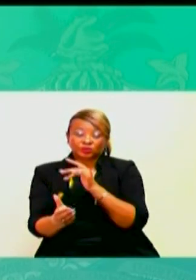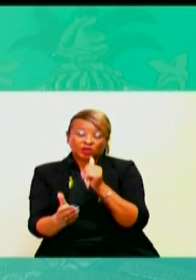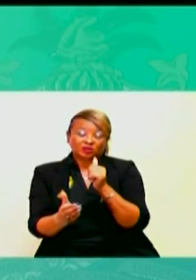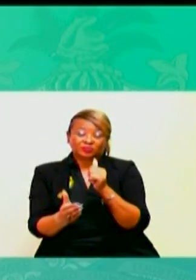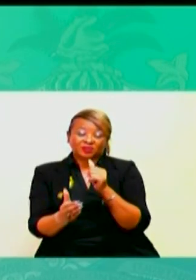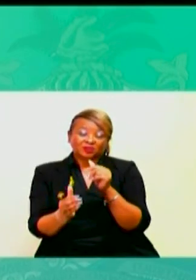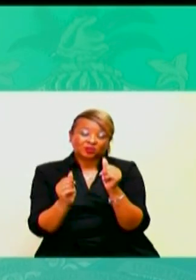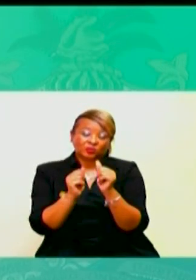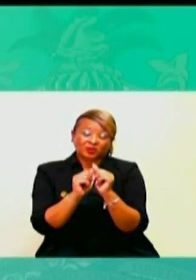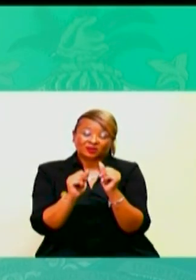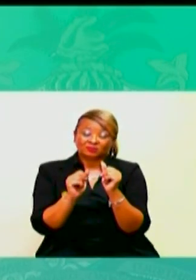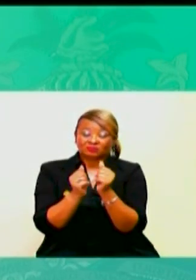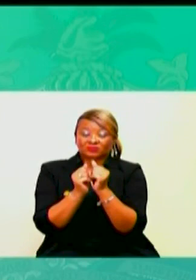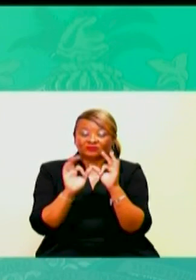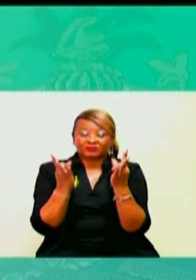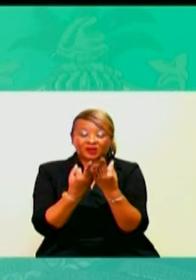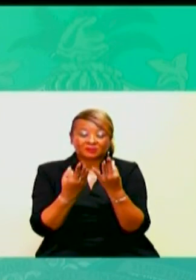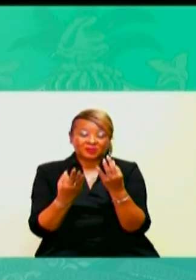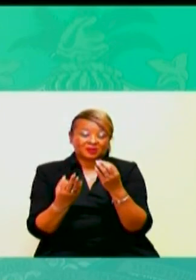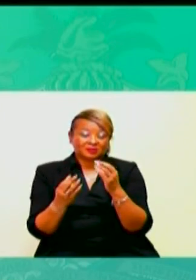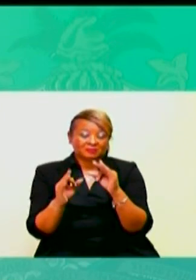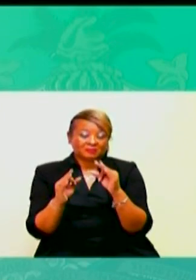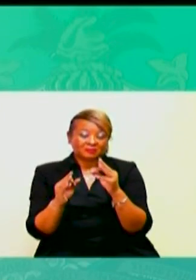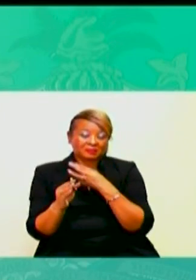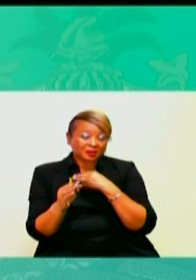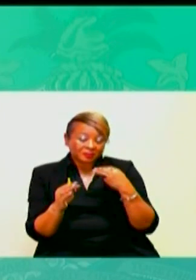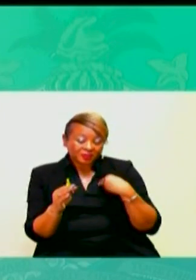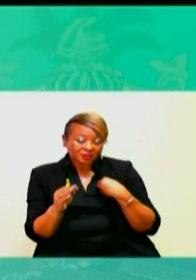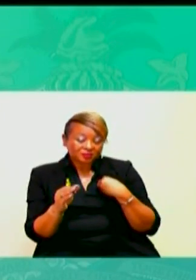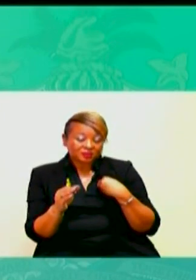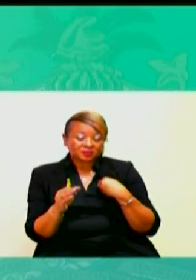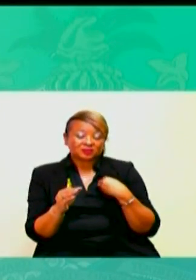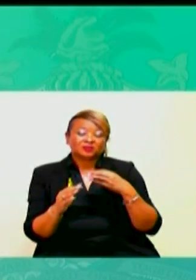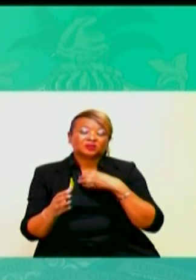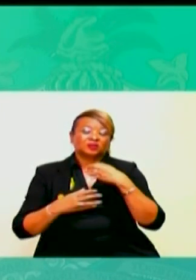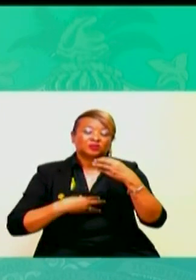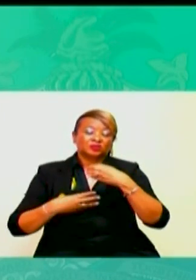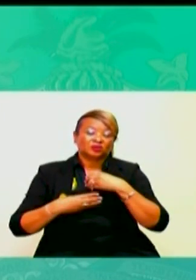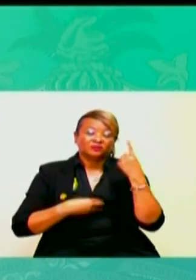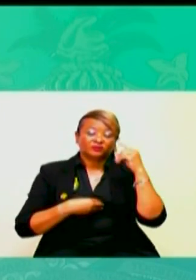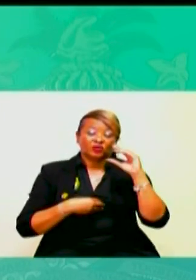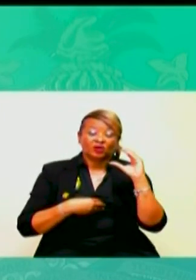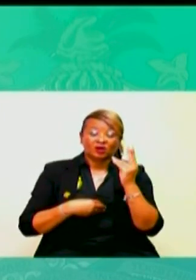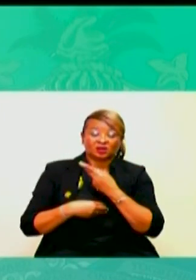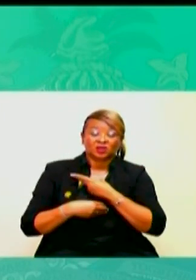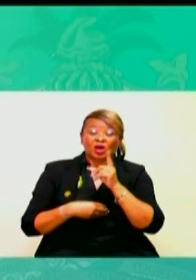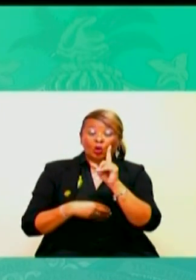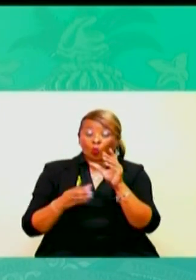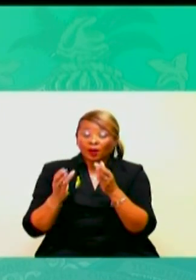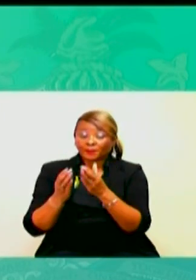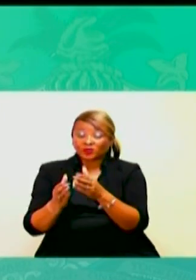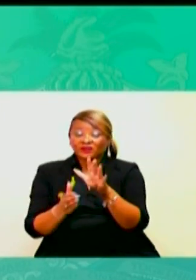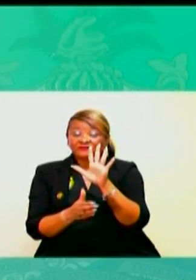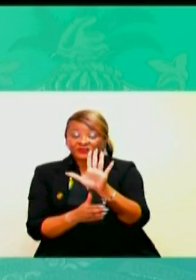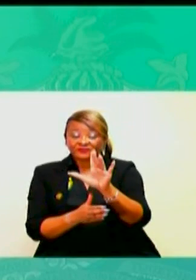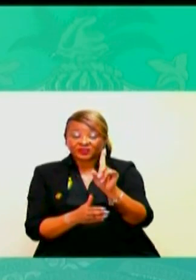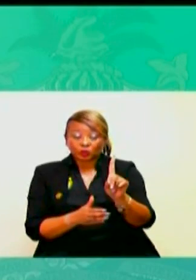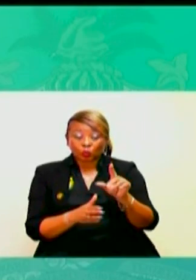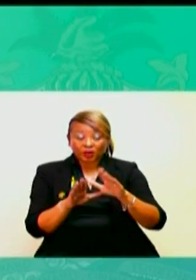Mm. It's a cause for major concern. As a matter of fact, Madam Speaker, on one boat, there were 51